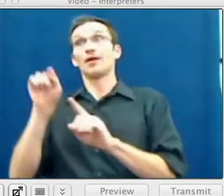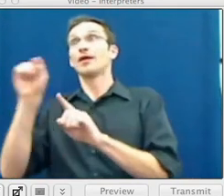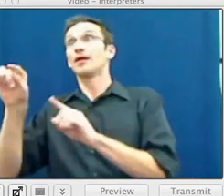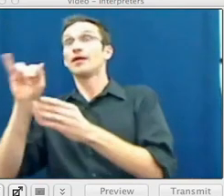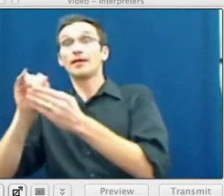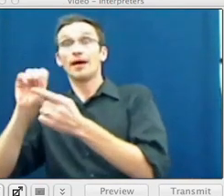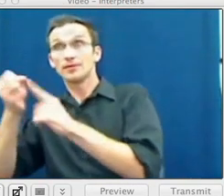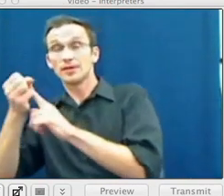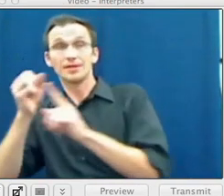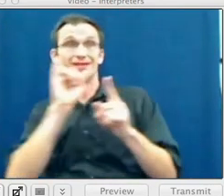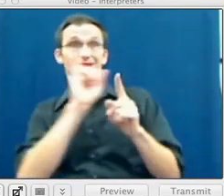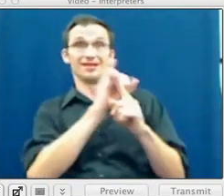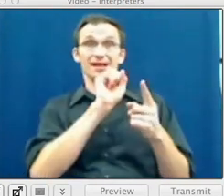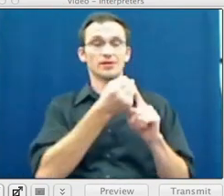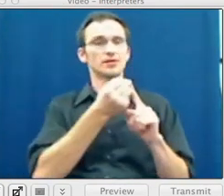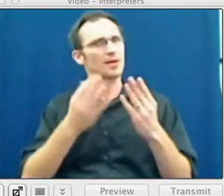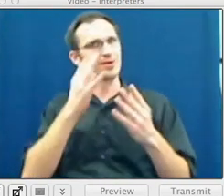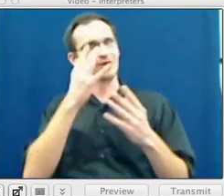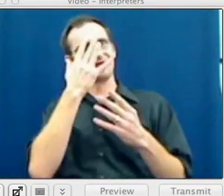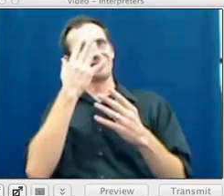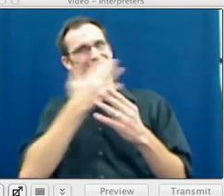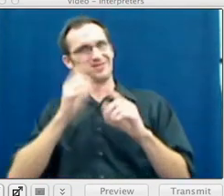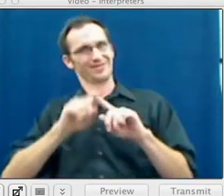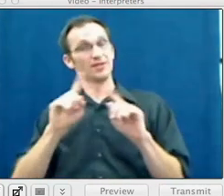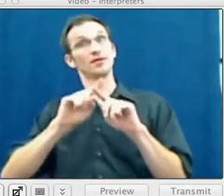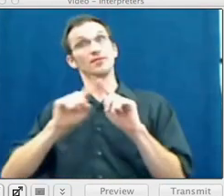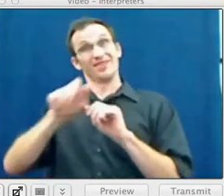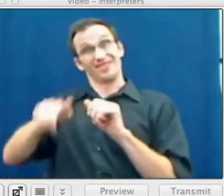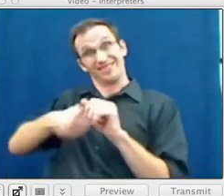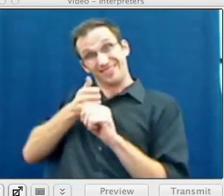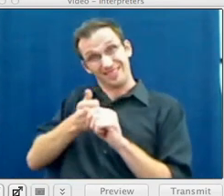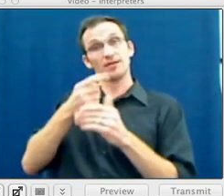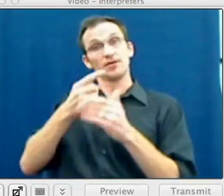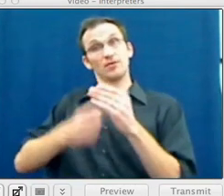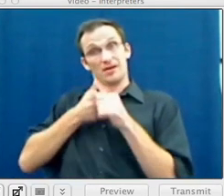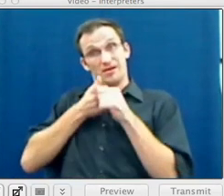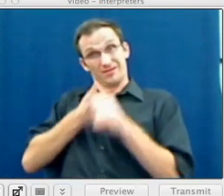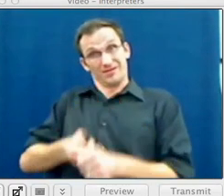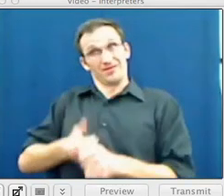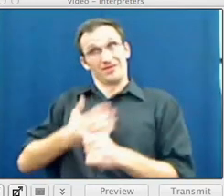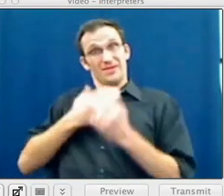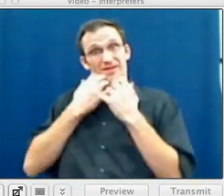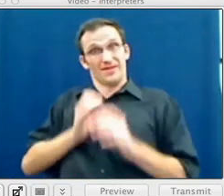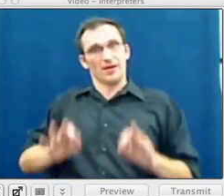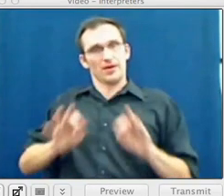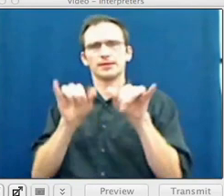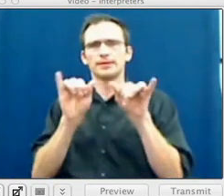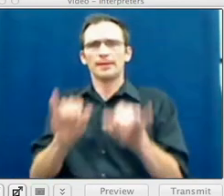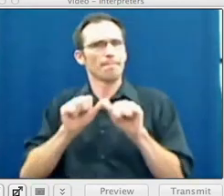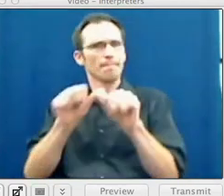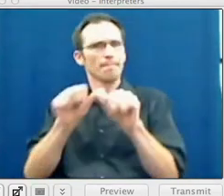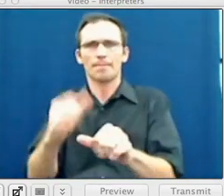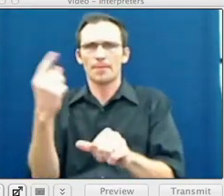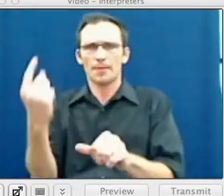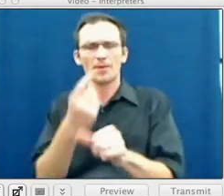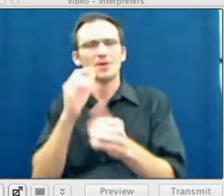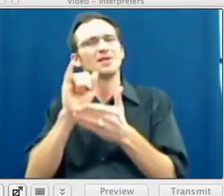the values behind them are still the same. And that was a very different conversation to